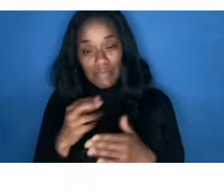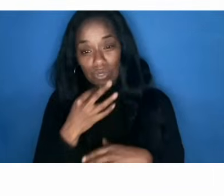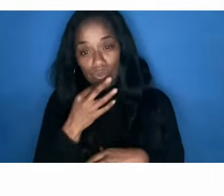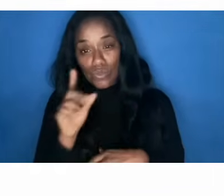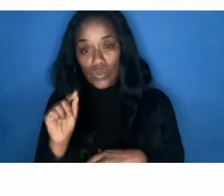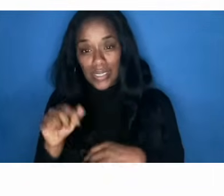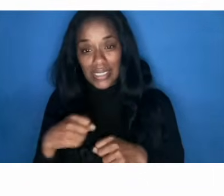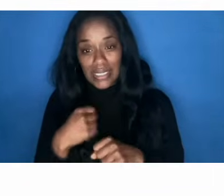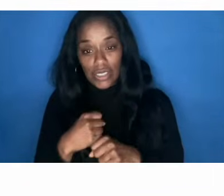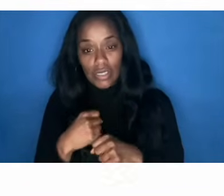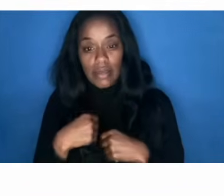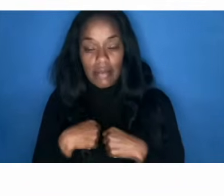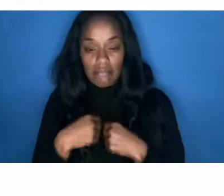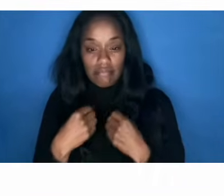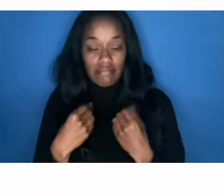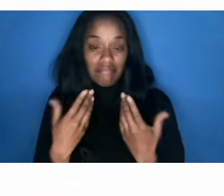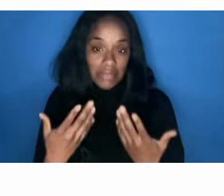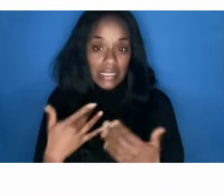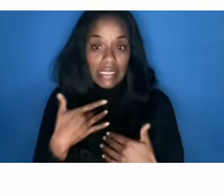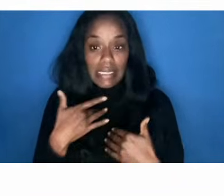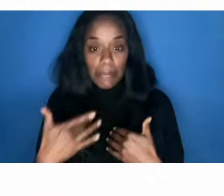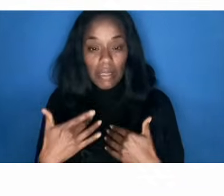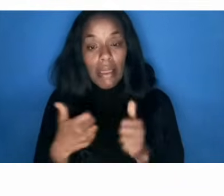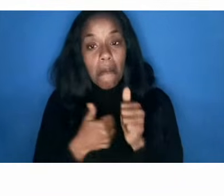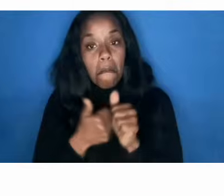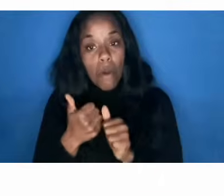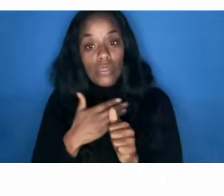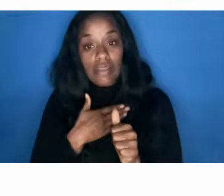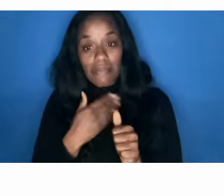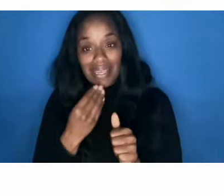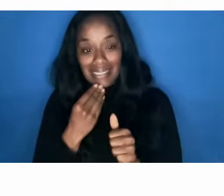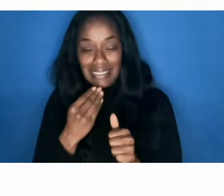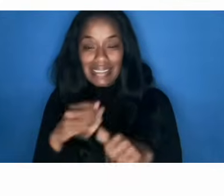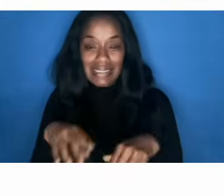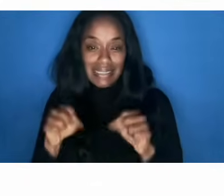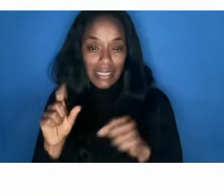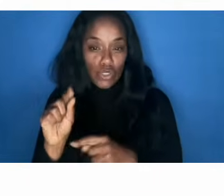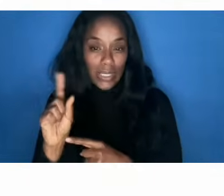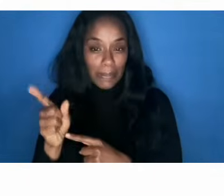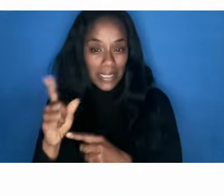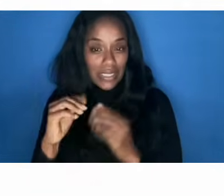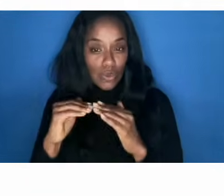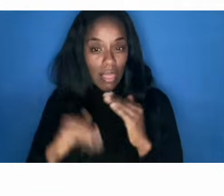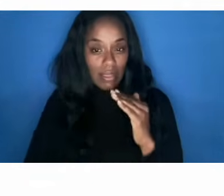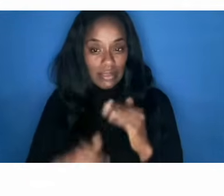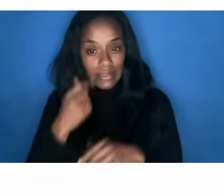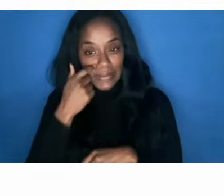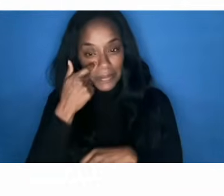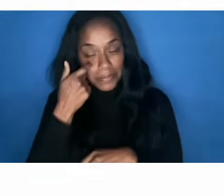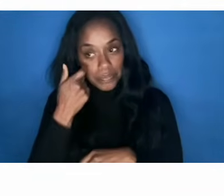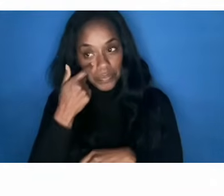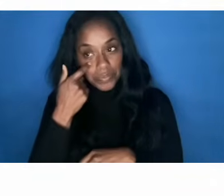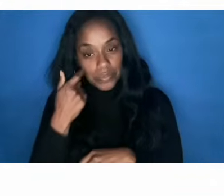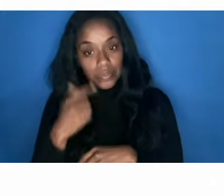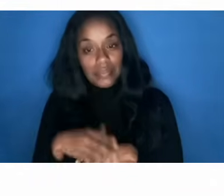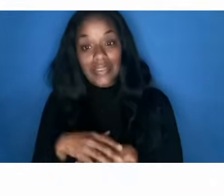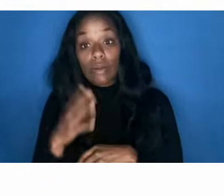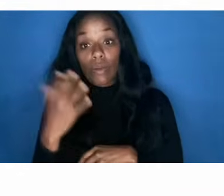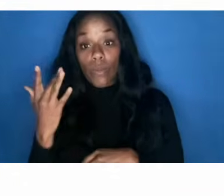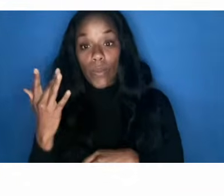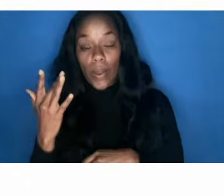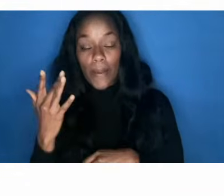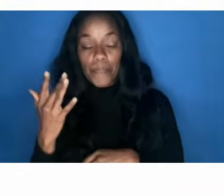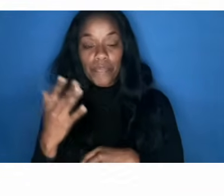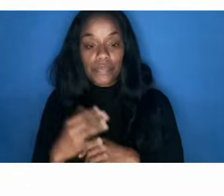now, I can say that on average, most of the meals I cook take 20 minutes or less. And that's